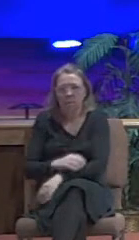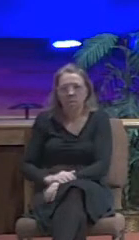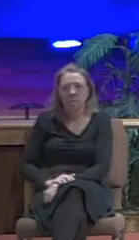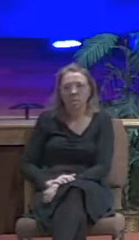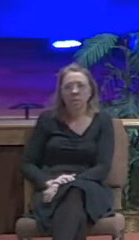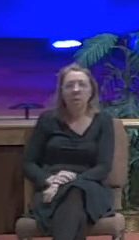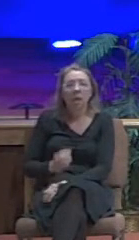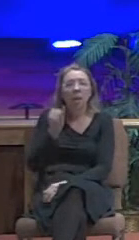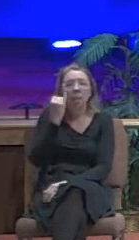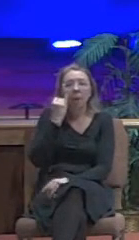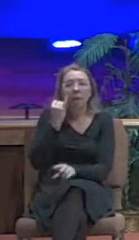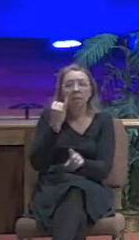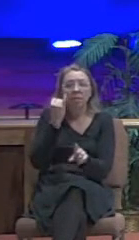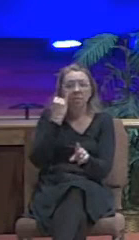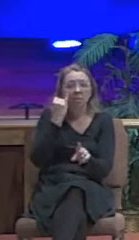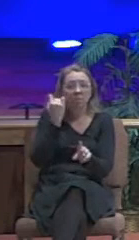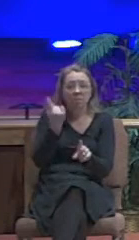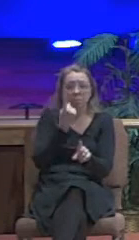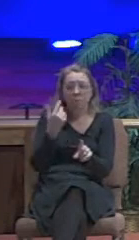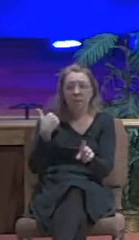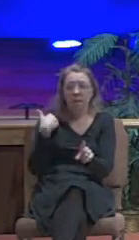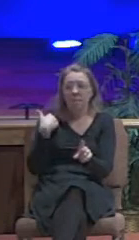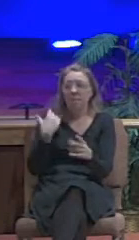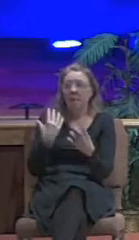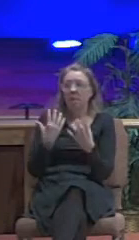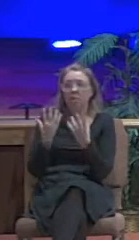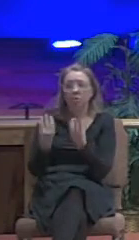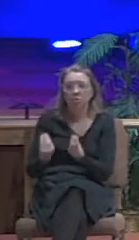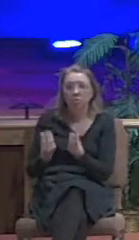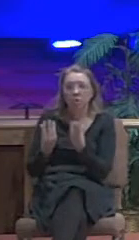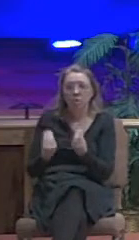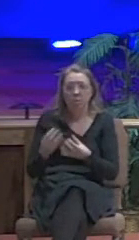spirit, there's power behind them.